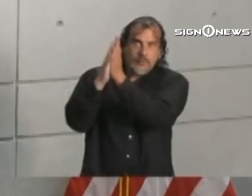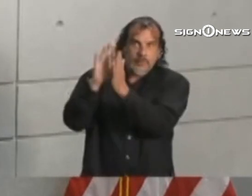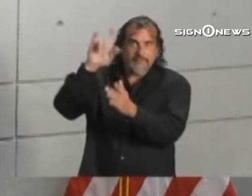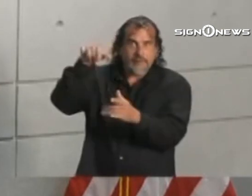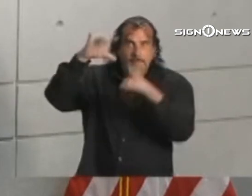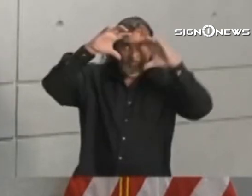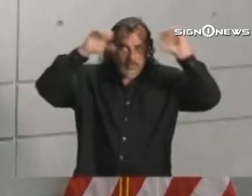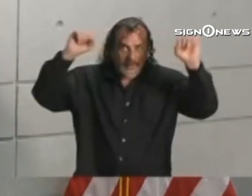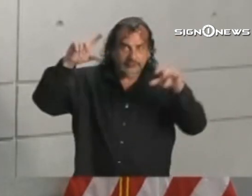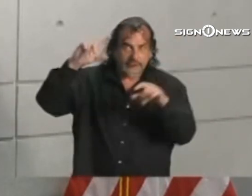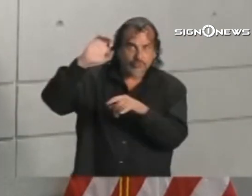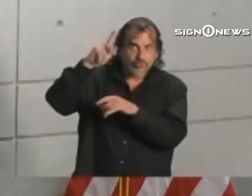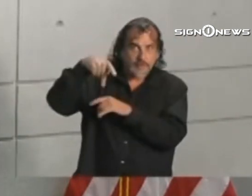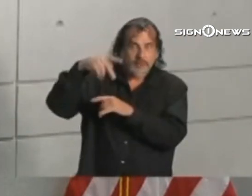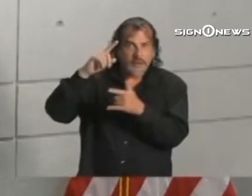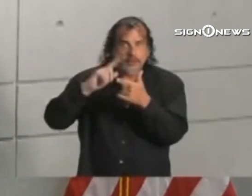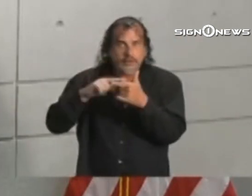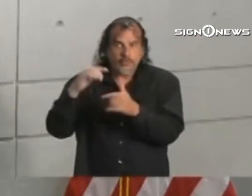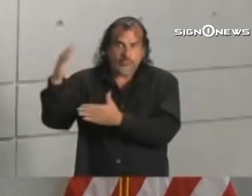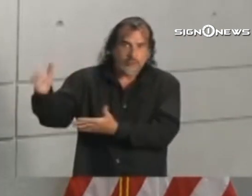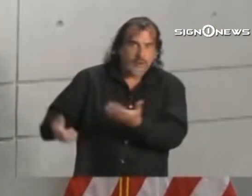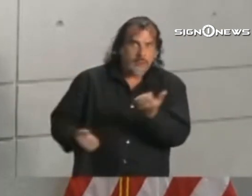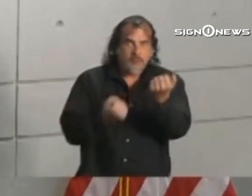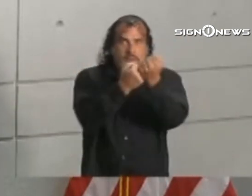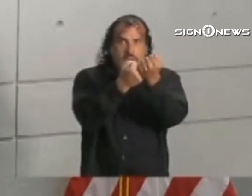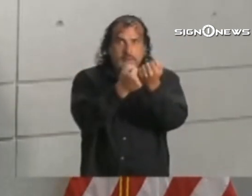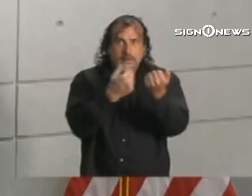Trump to provide the necessary